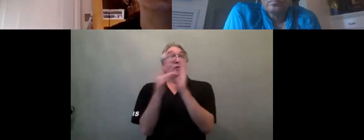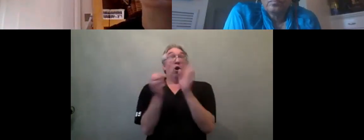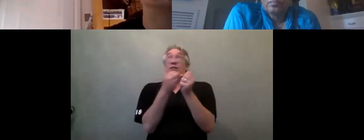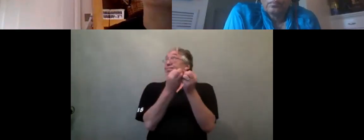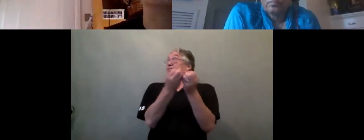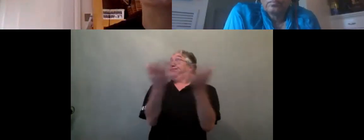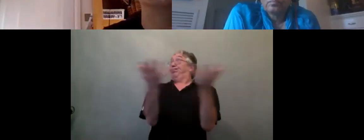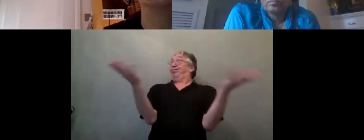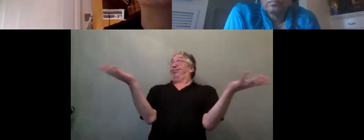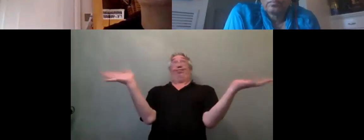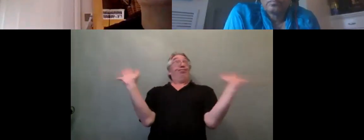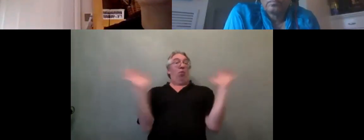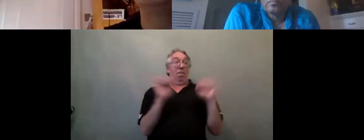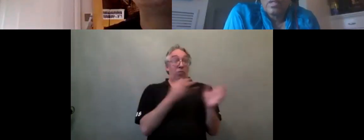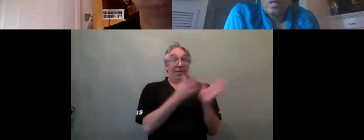fixes.